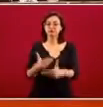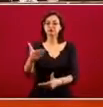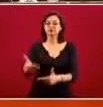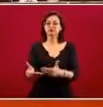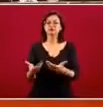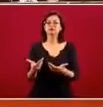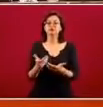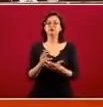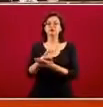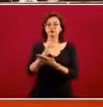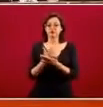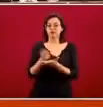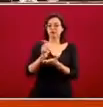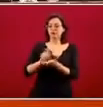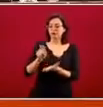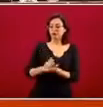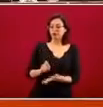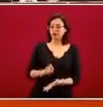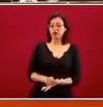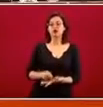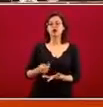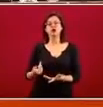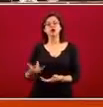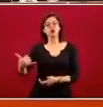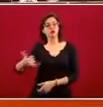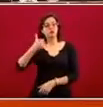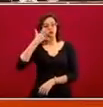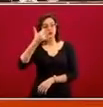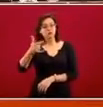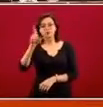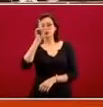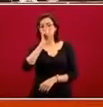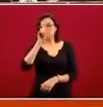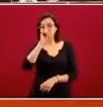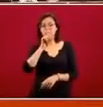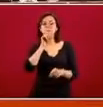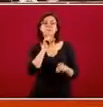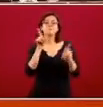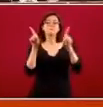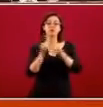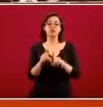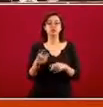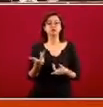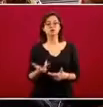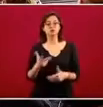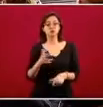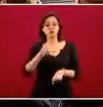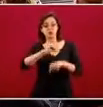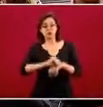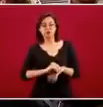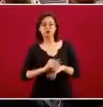applied by the Institute to.